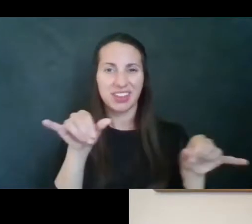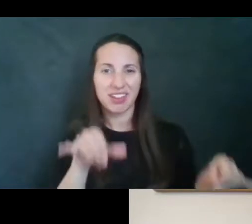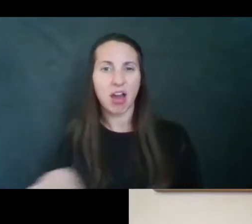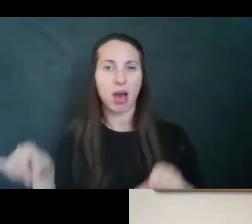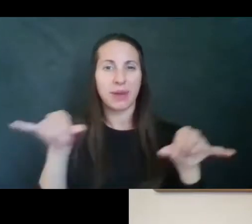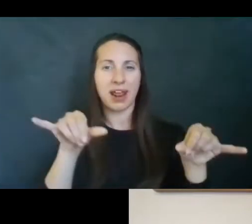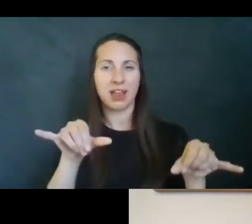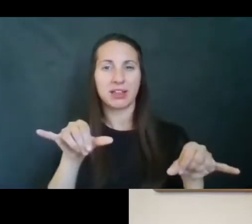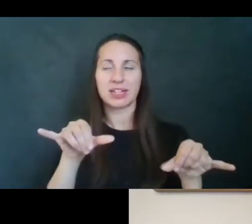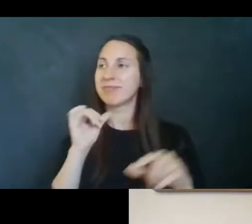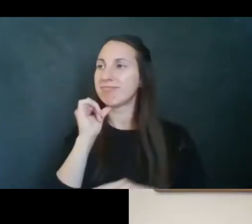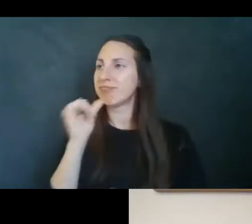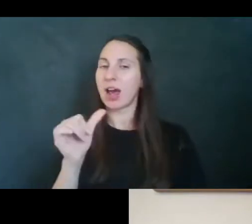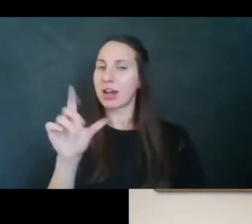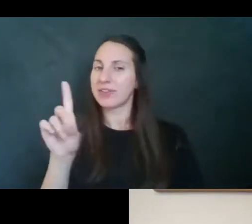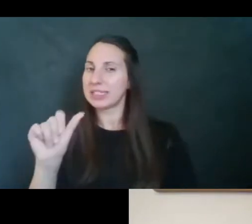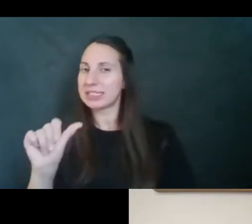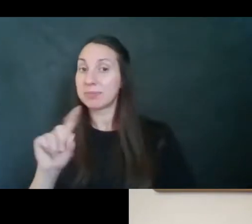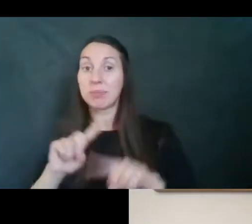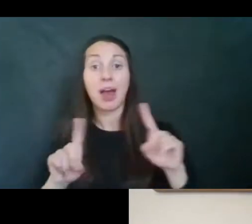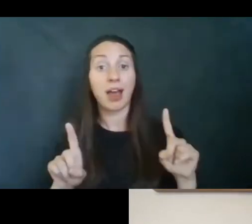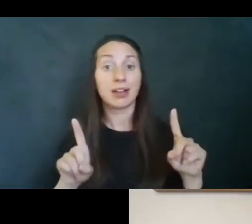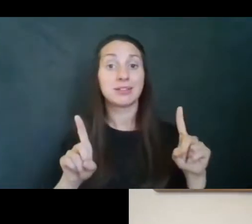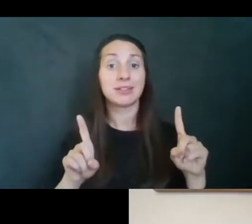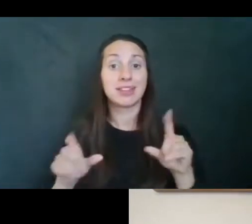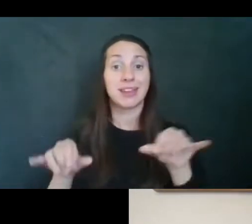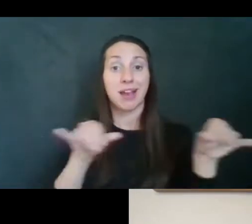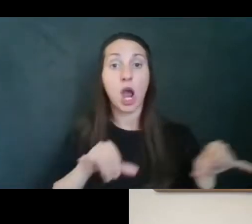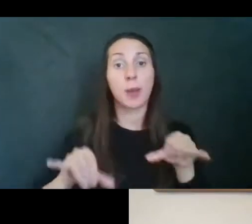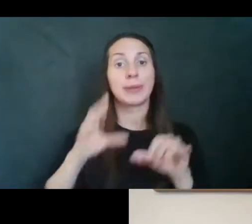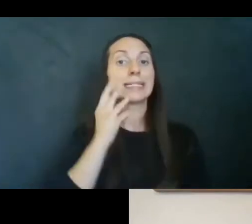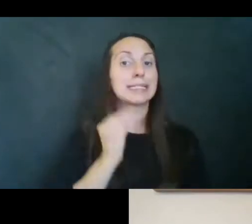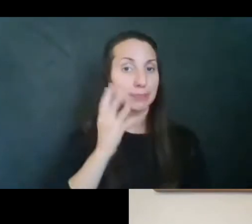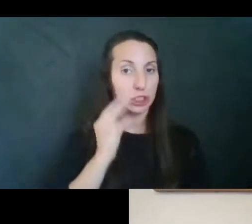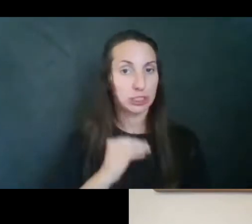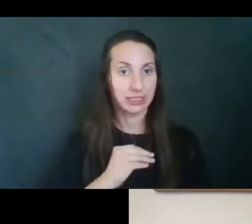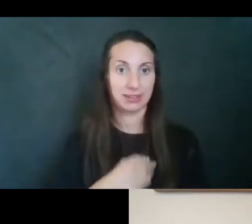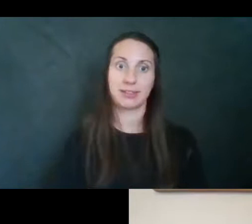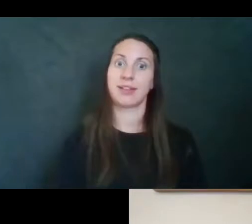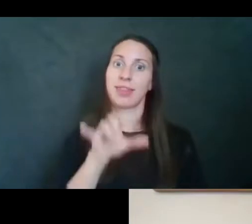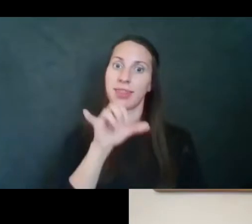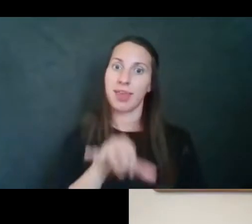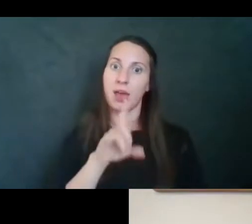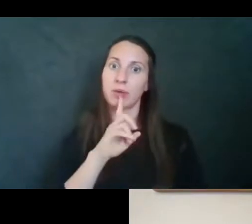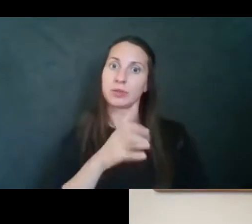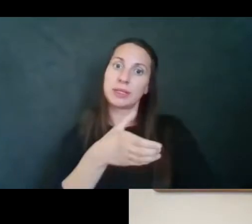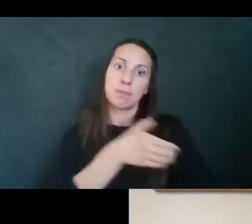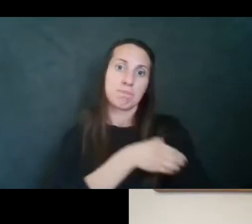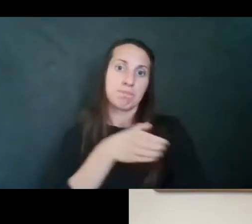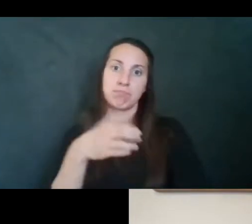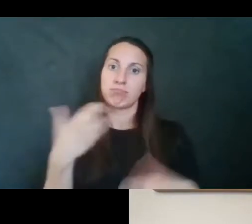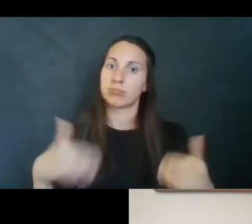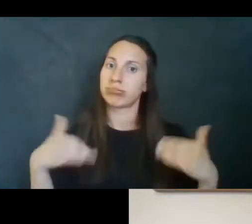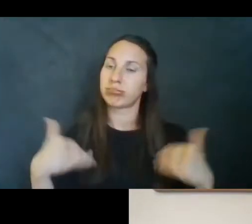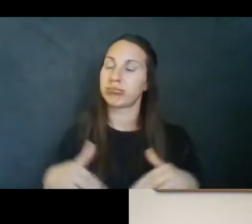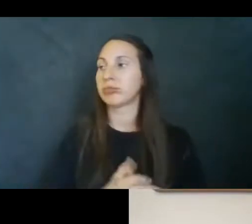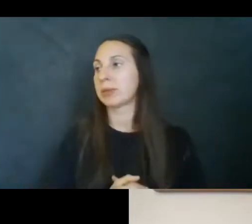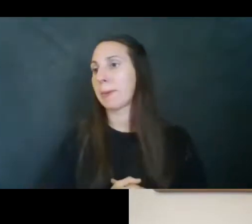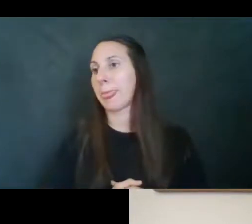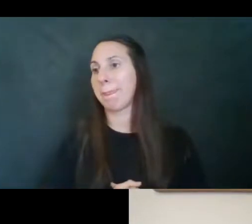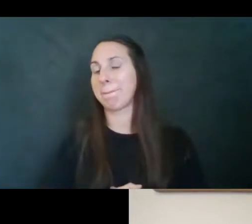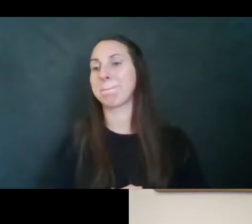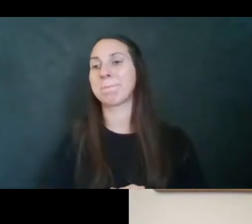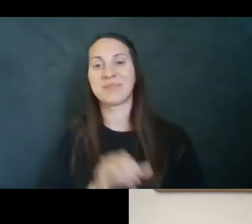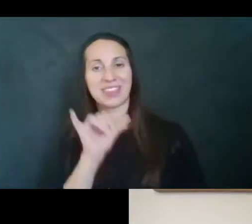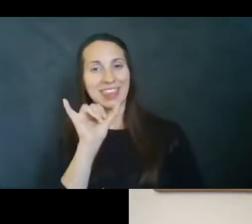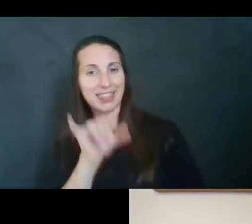the experience, was so powerful, that that was a message they were then able to